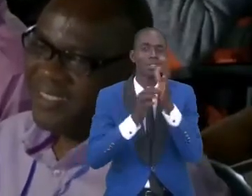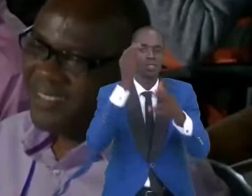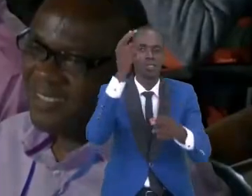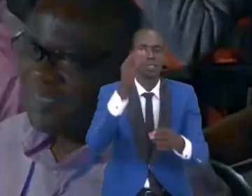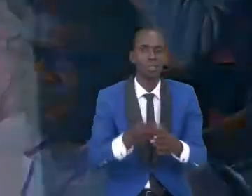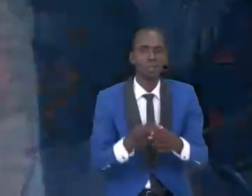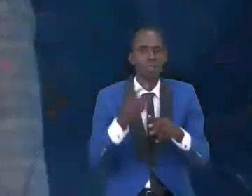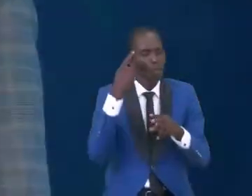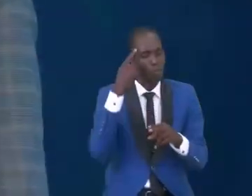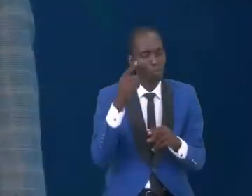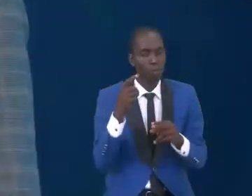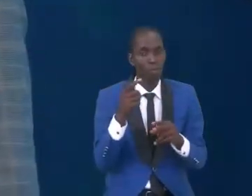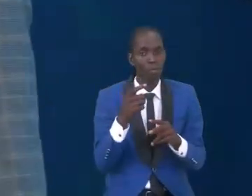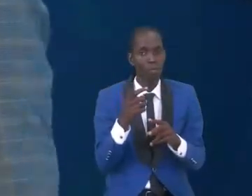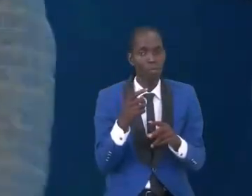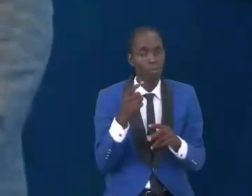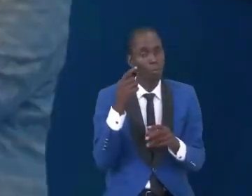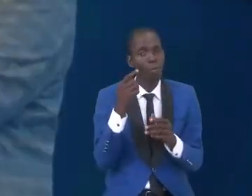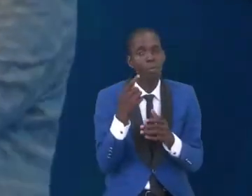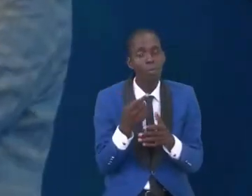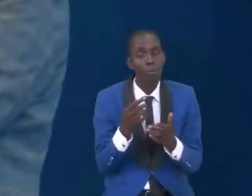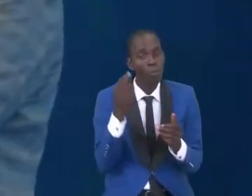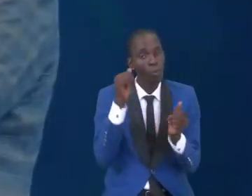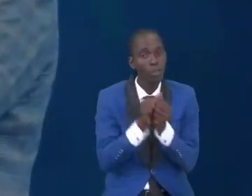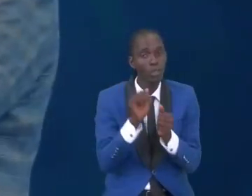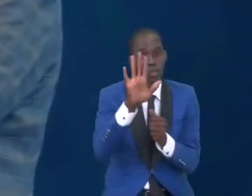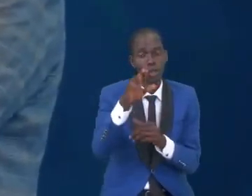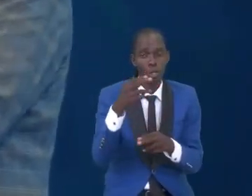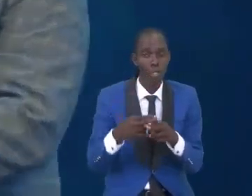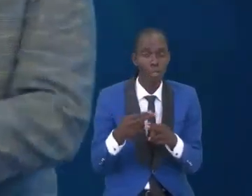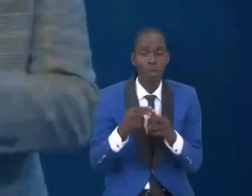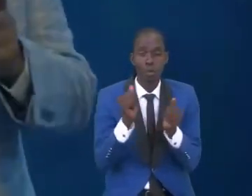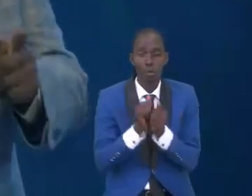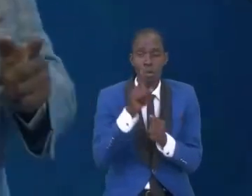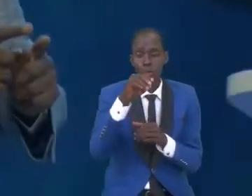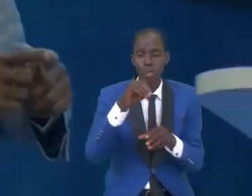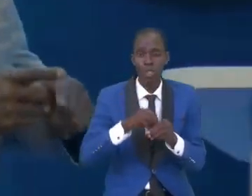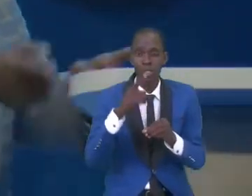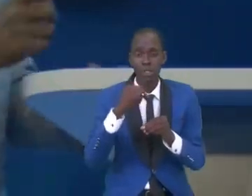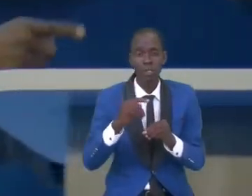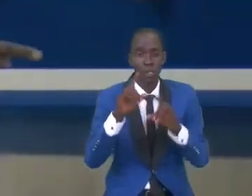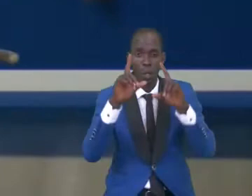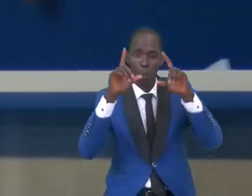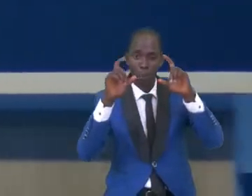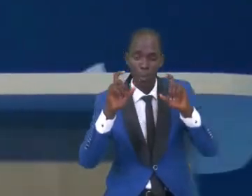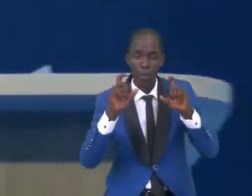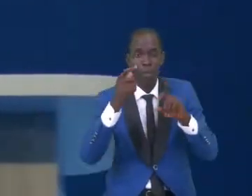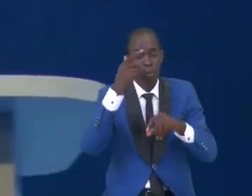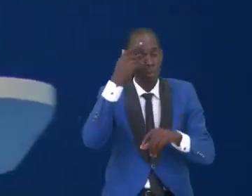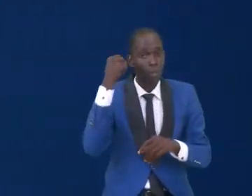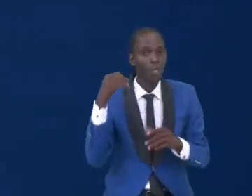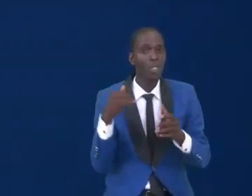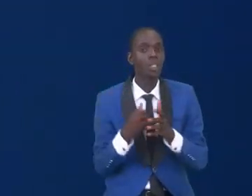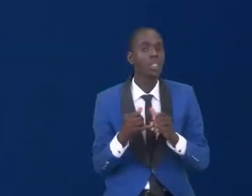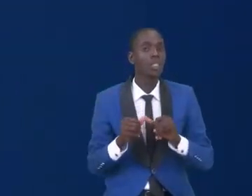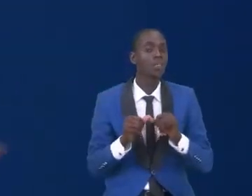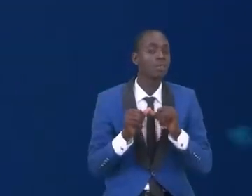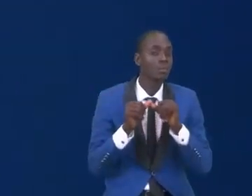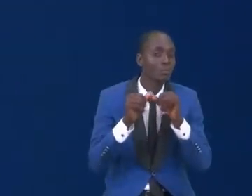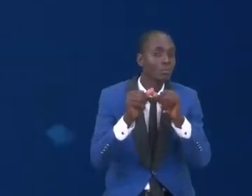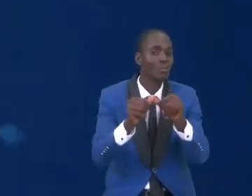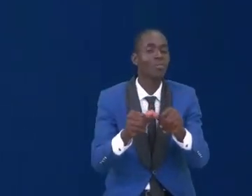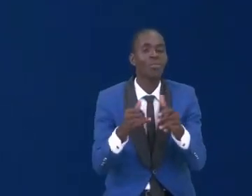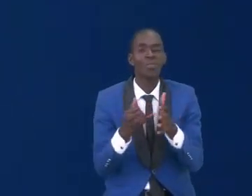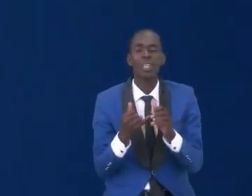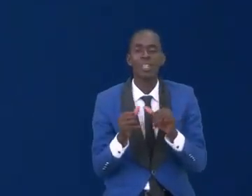What's your name? What's you in the picture? Because it continues, it continues,